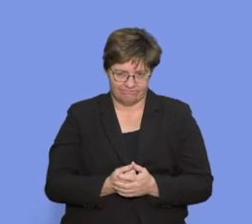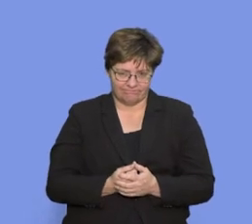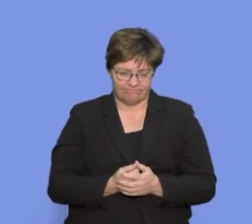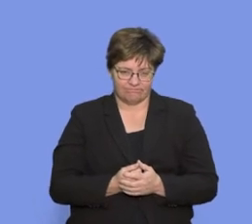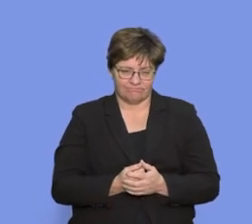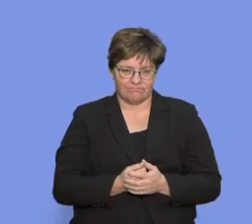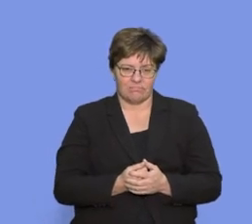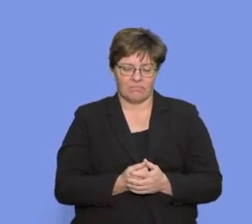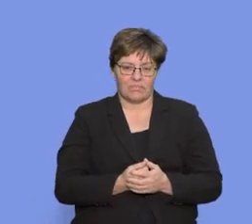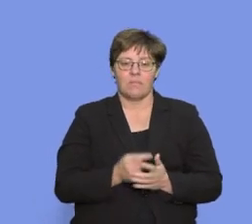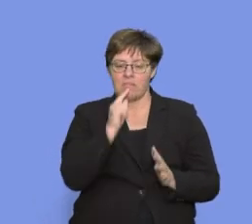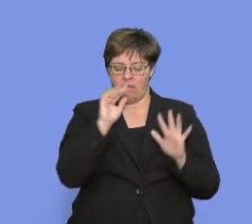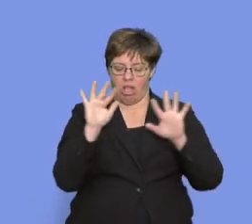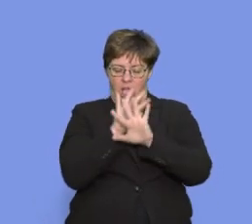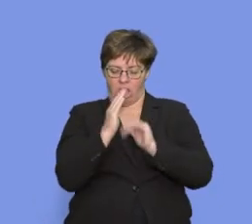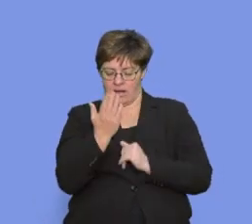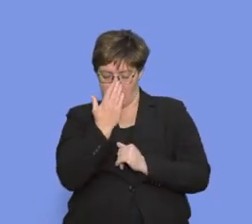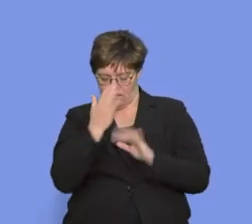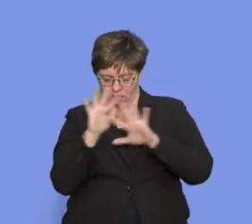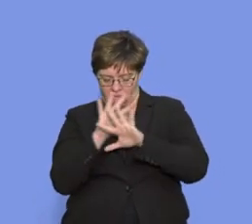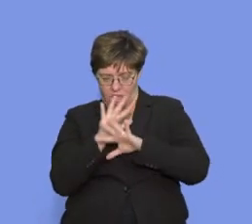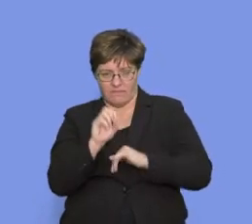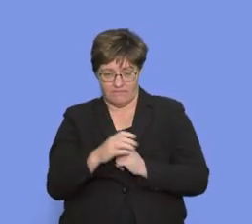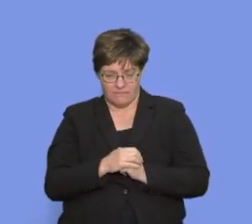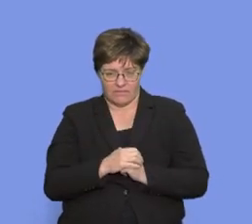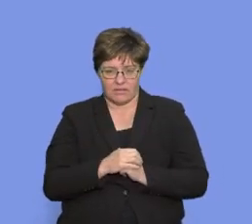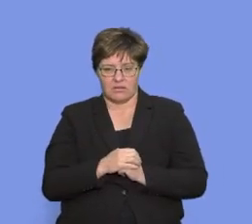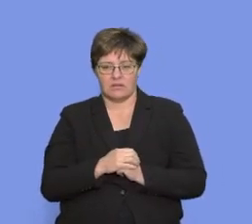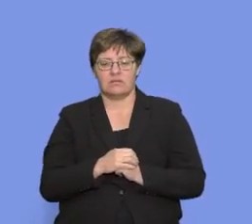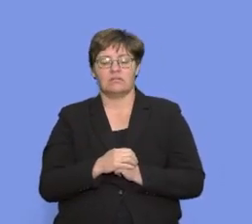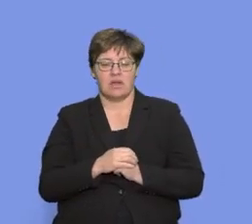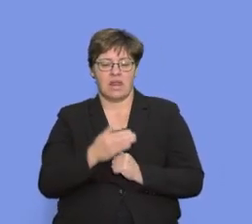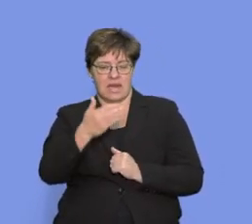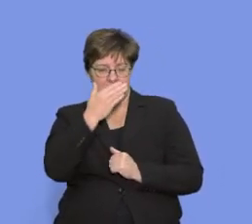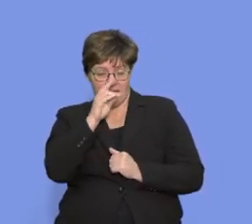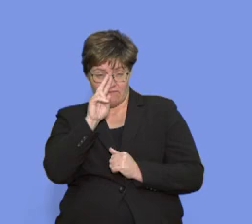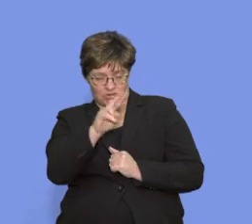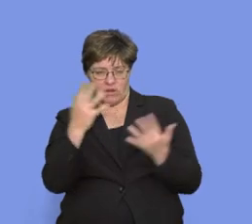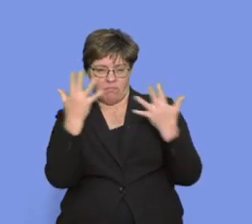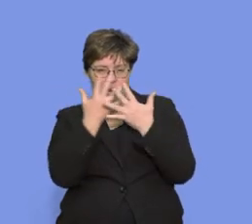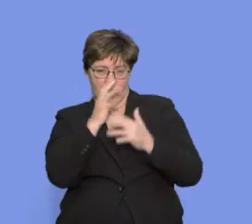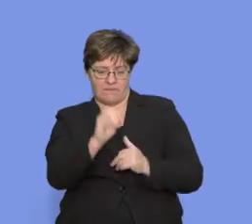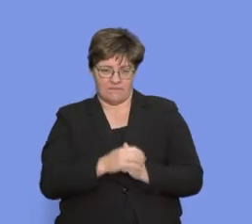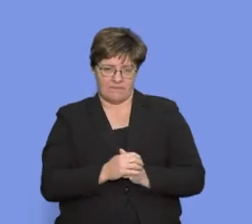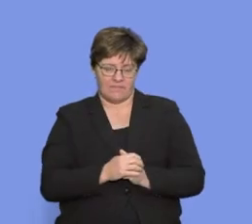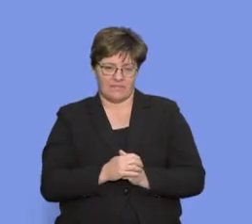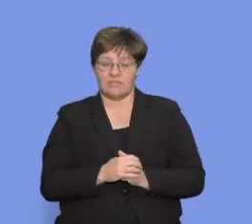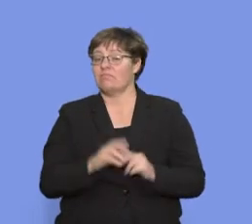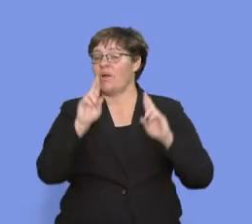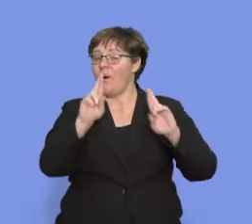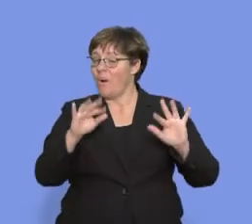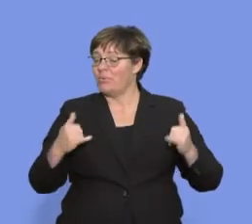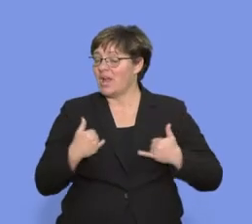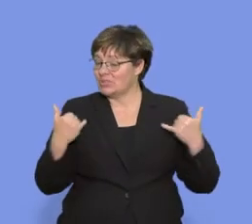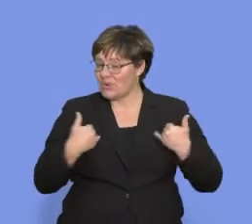you. So it will become blurry, right? So near vision will be blurred. I hope you